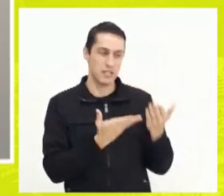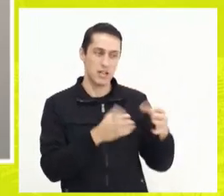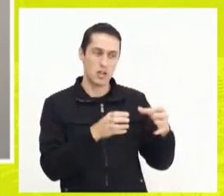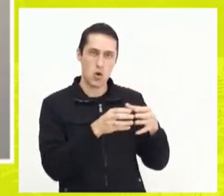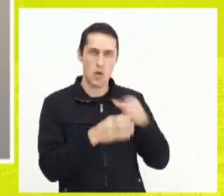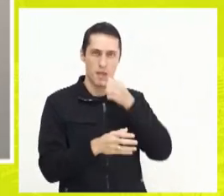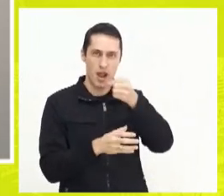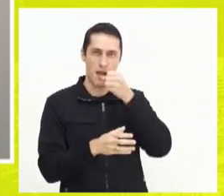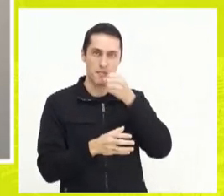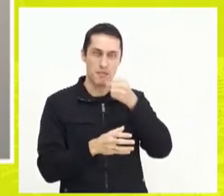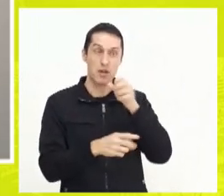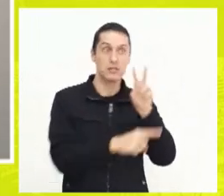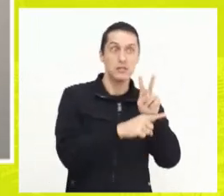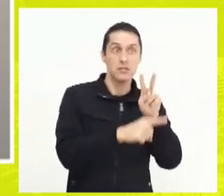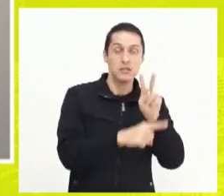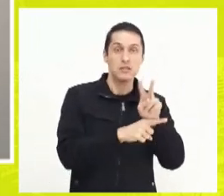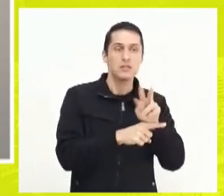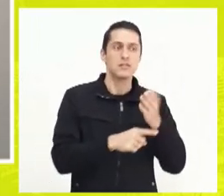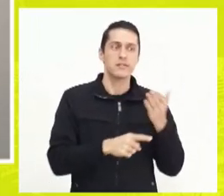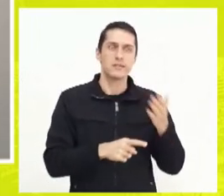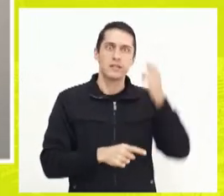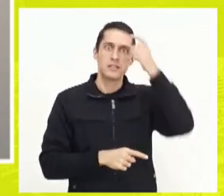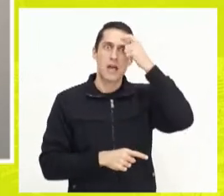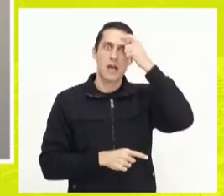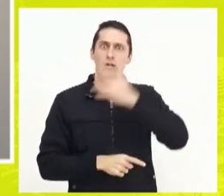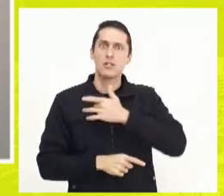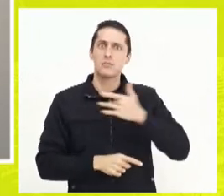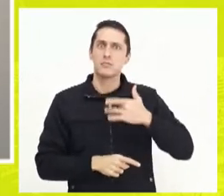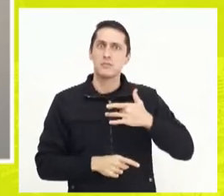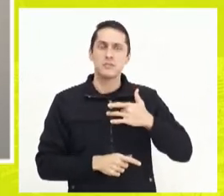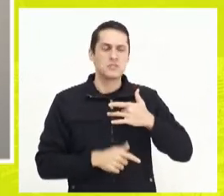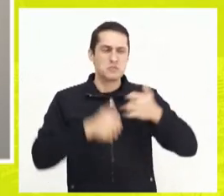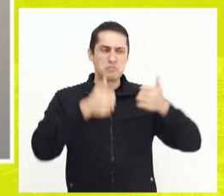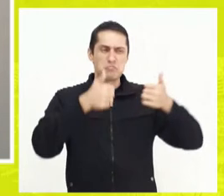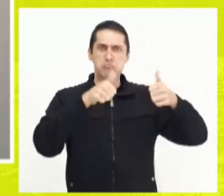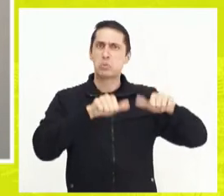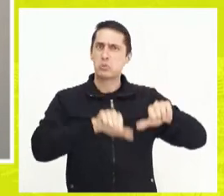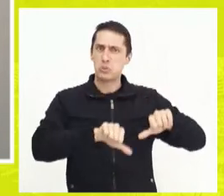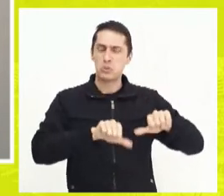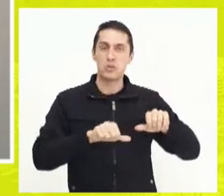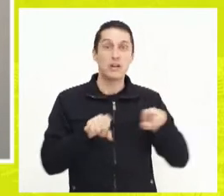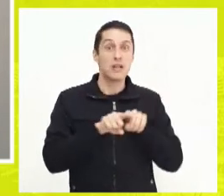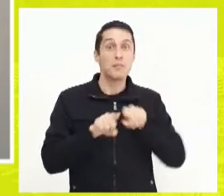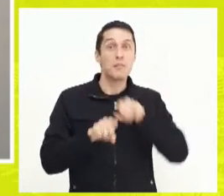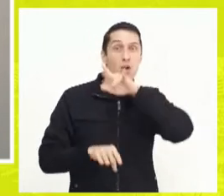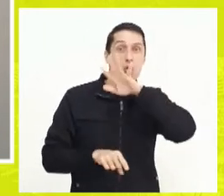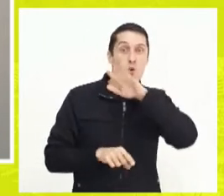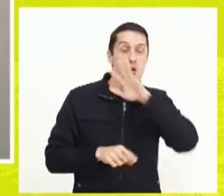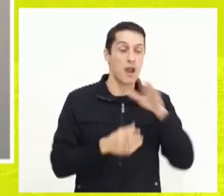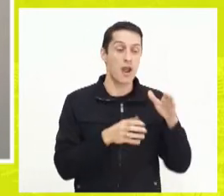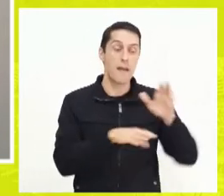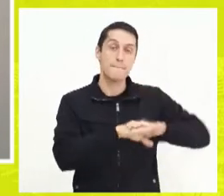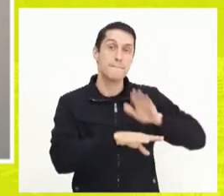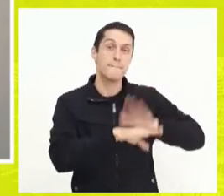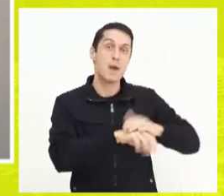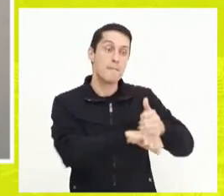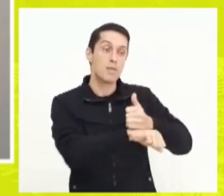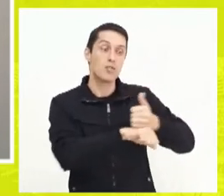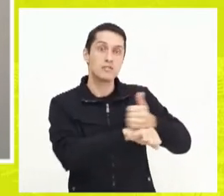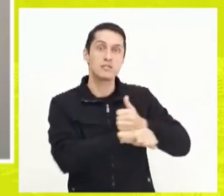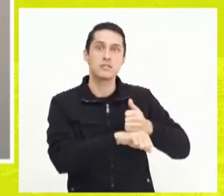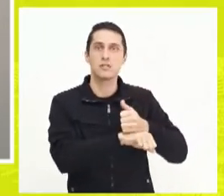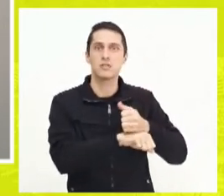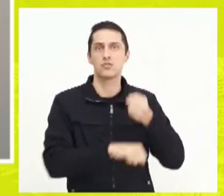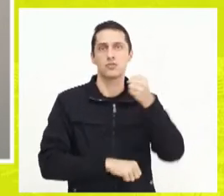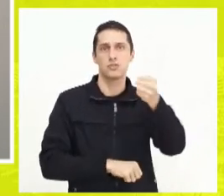really bad for journalism the role played by journalism it strengthens the way this narrative is built